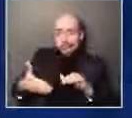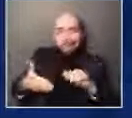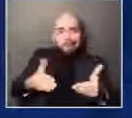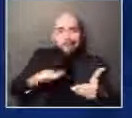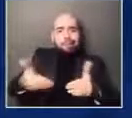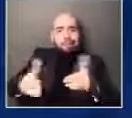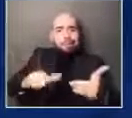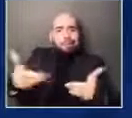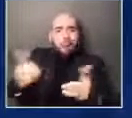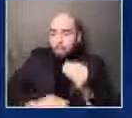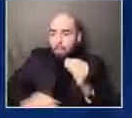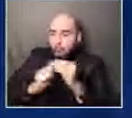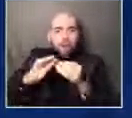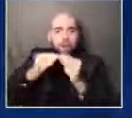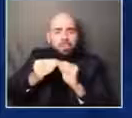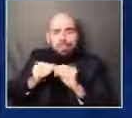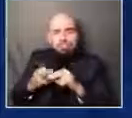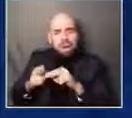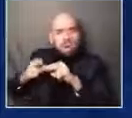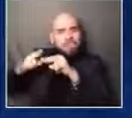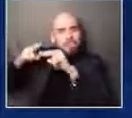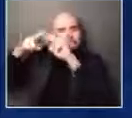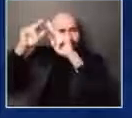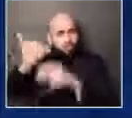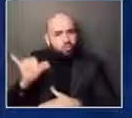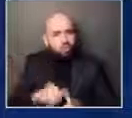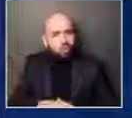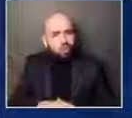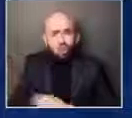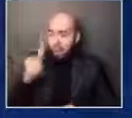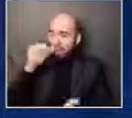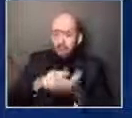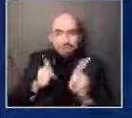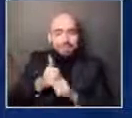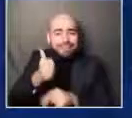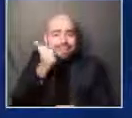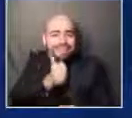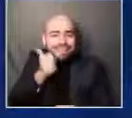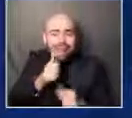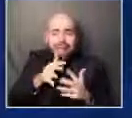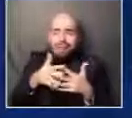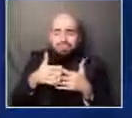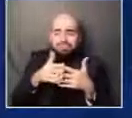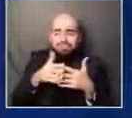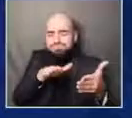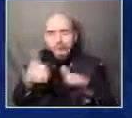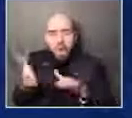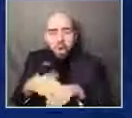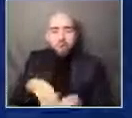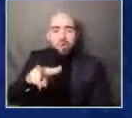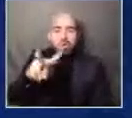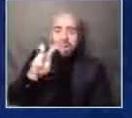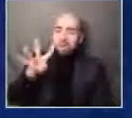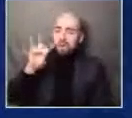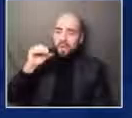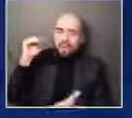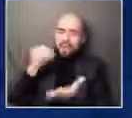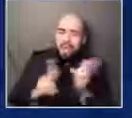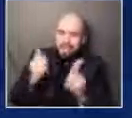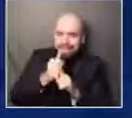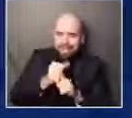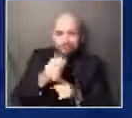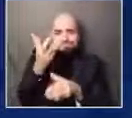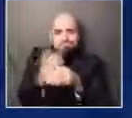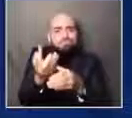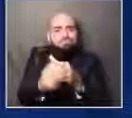1,000 American lives a day, and nearly 240,000 deaths so far. The projections